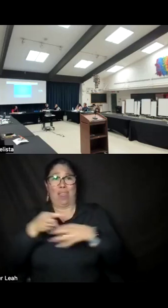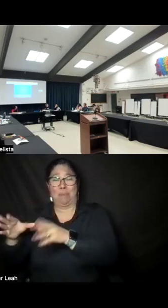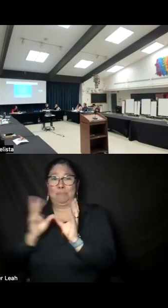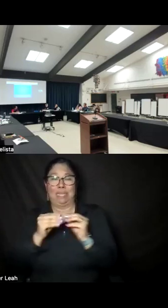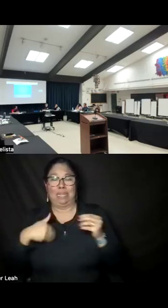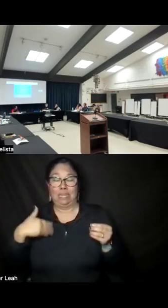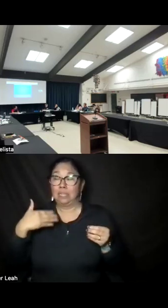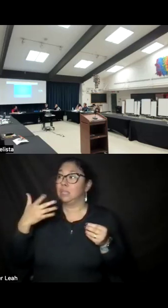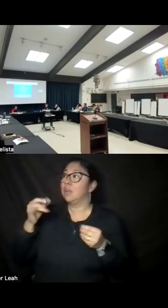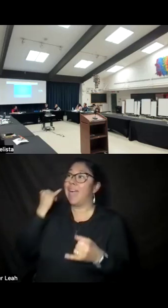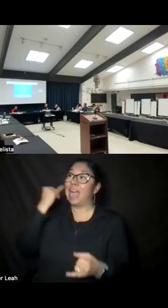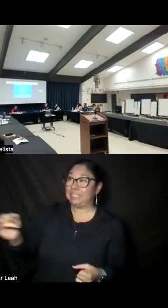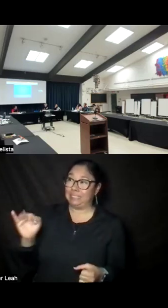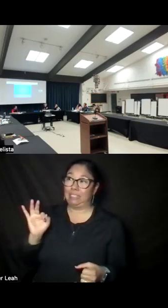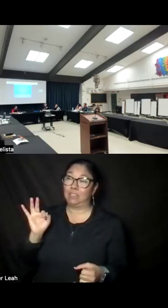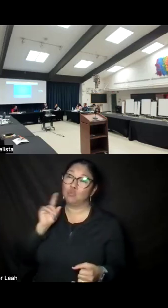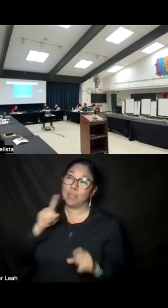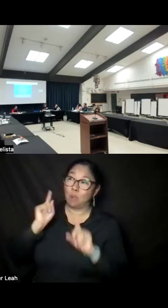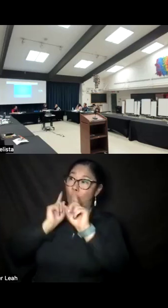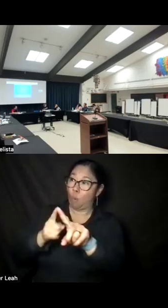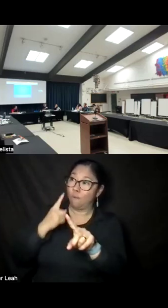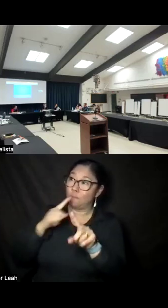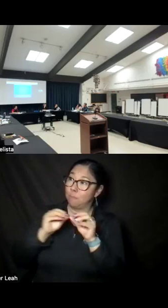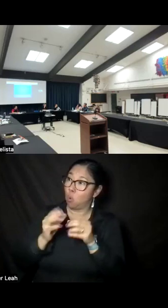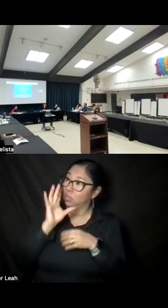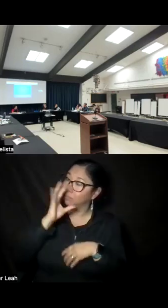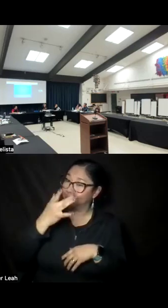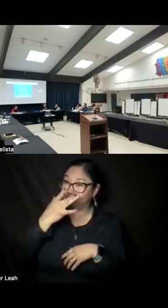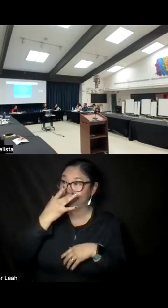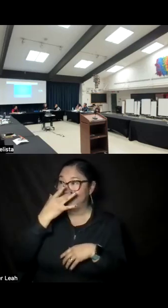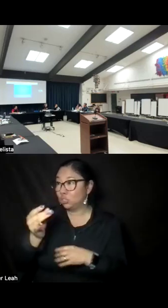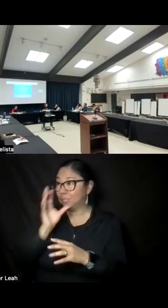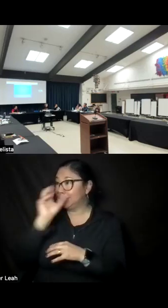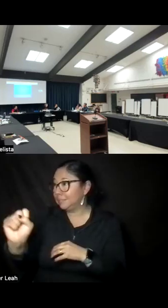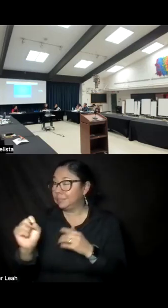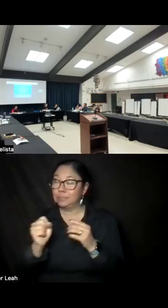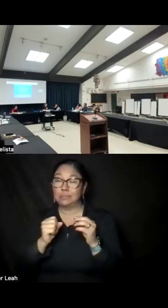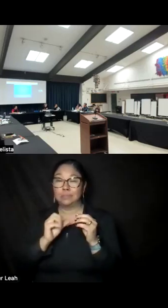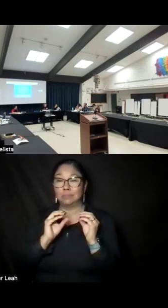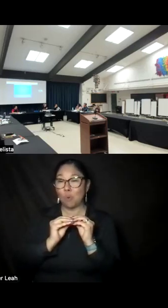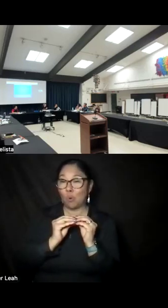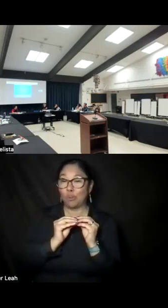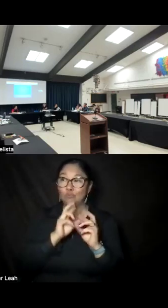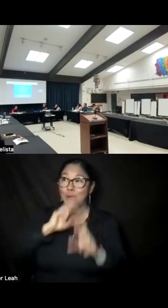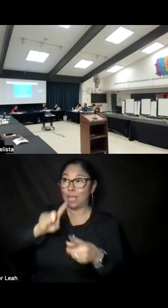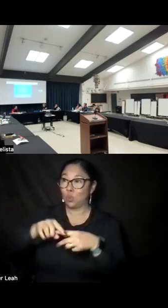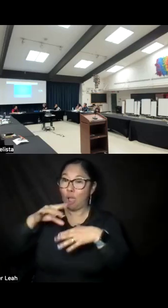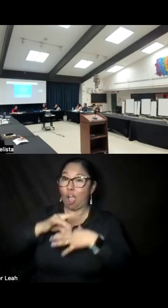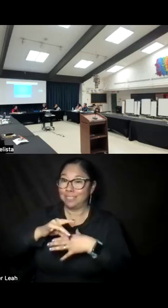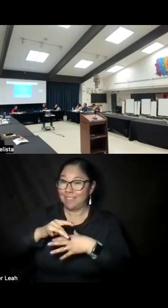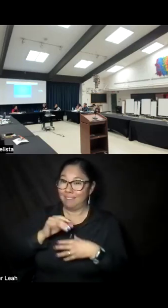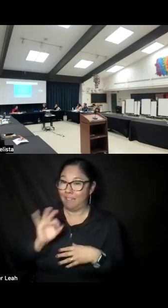is just to be a little bit more engaging and the voices and reacting to the content in the policy.